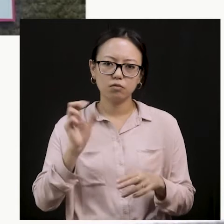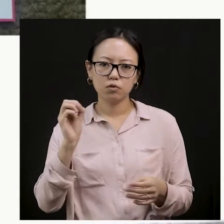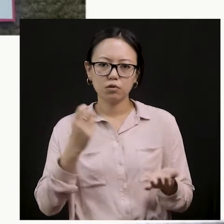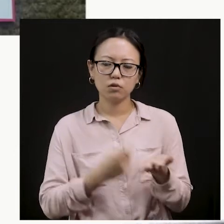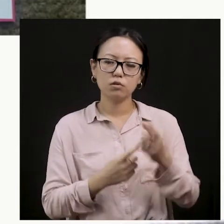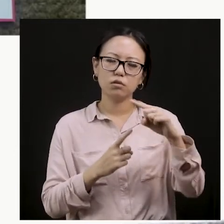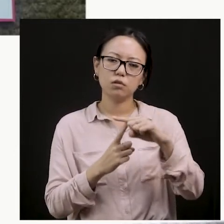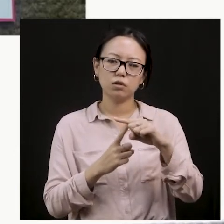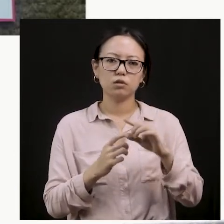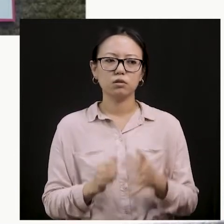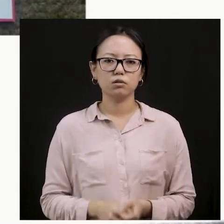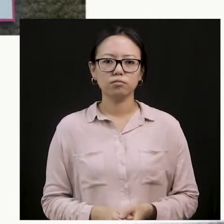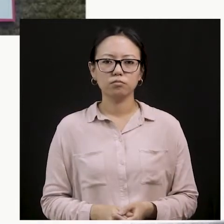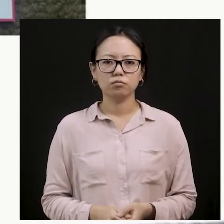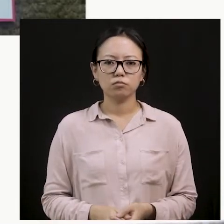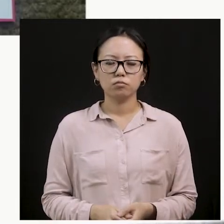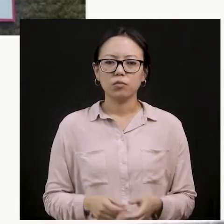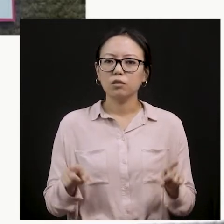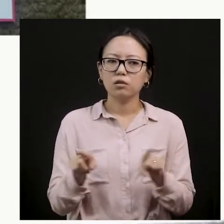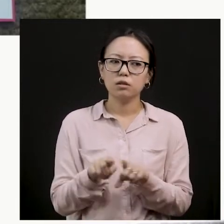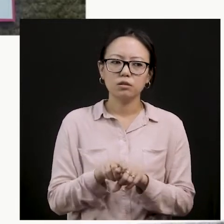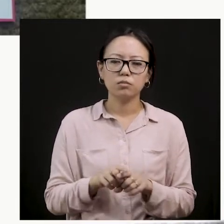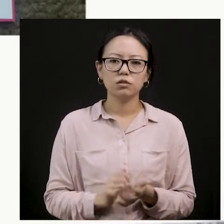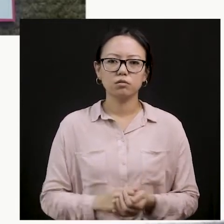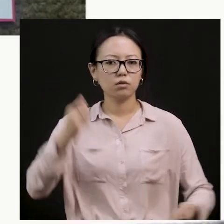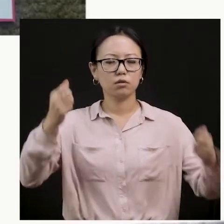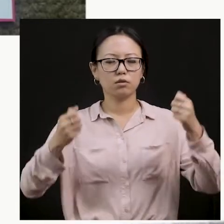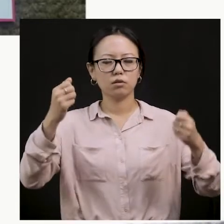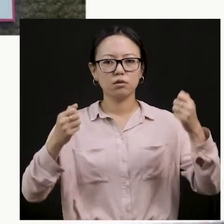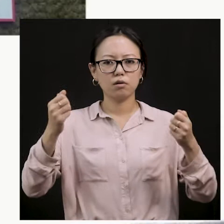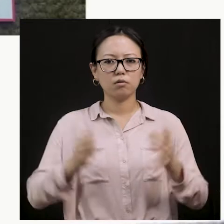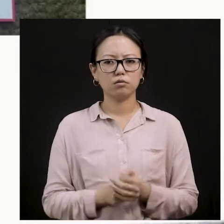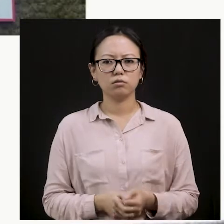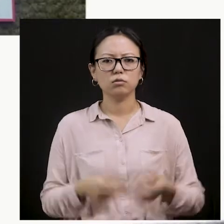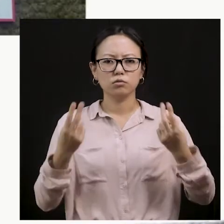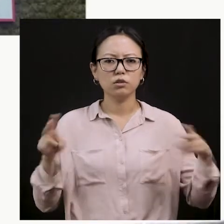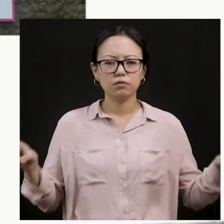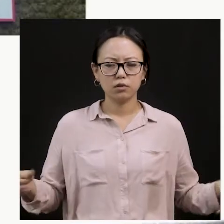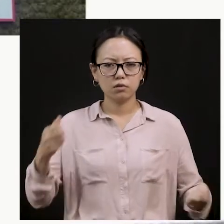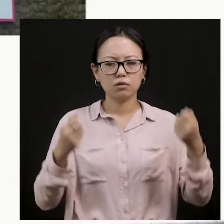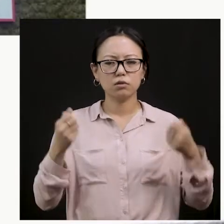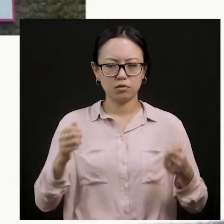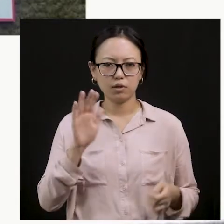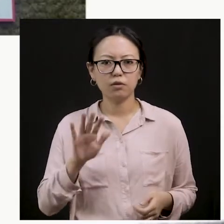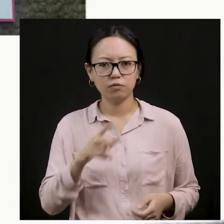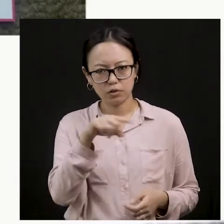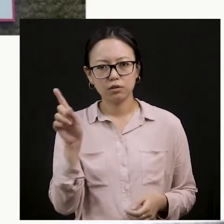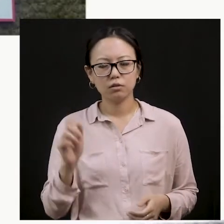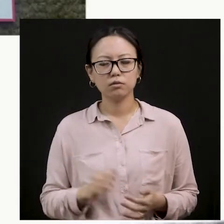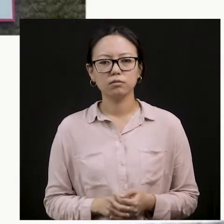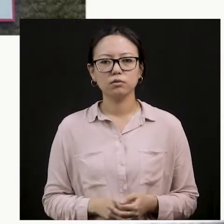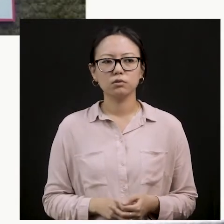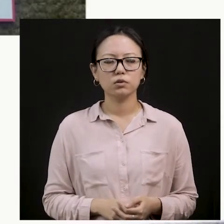Let me give example like car. We all like cars, right? We have different types of car. So all